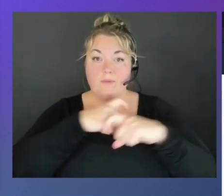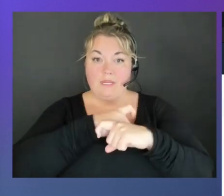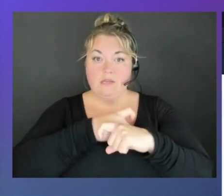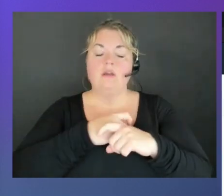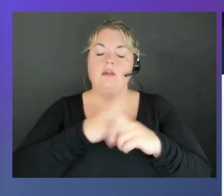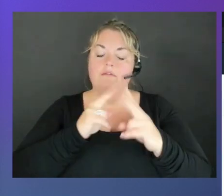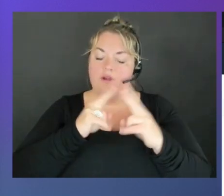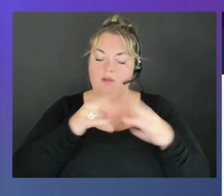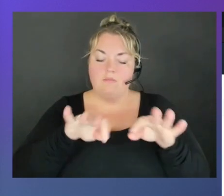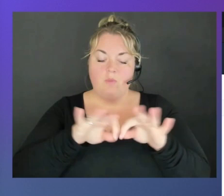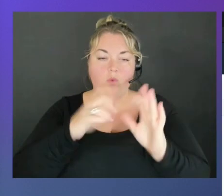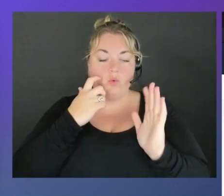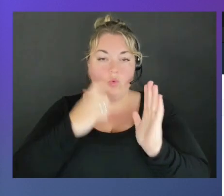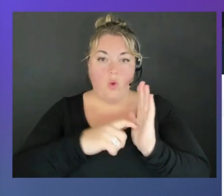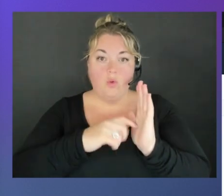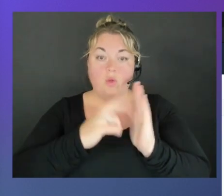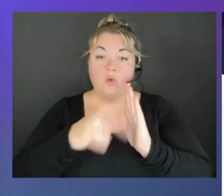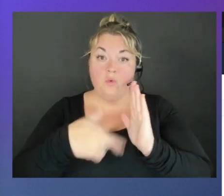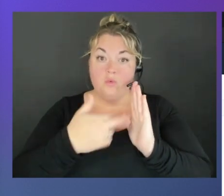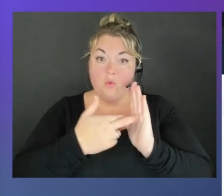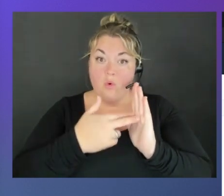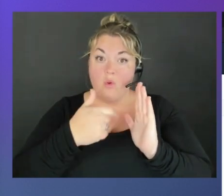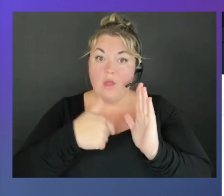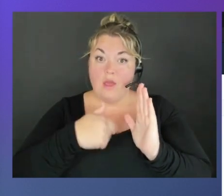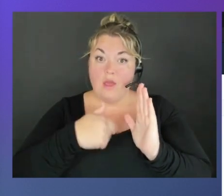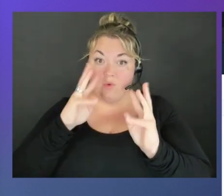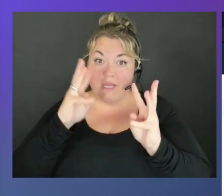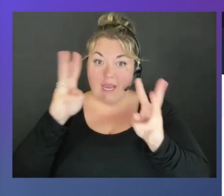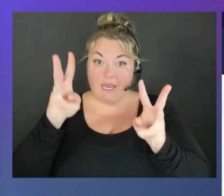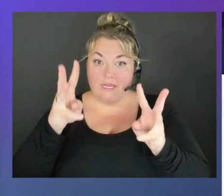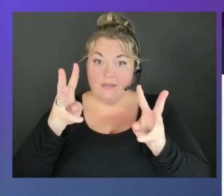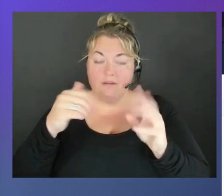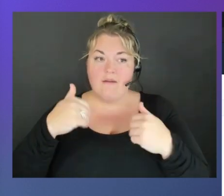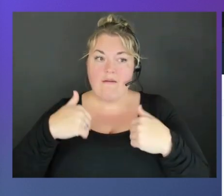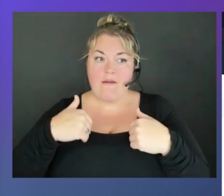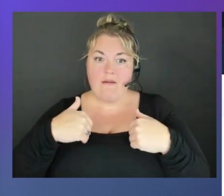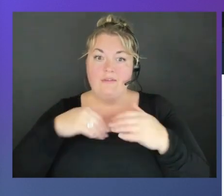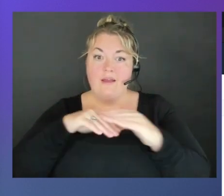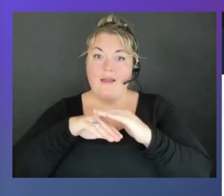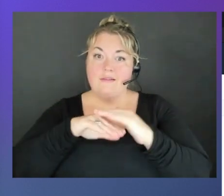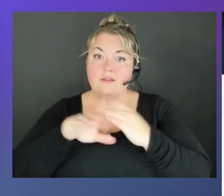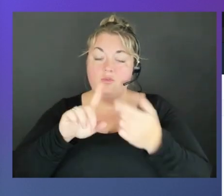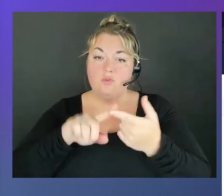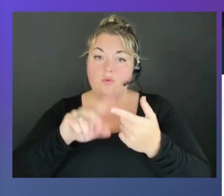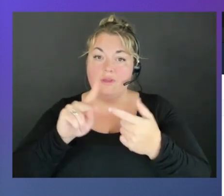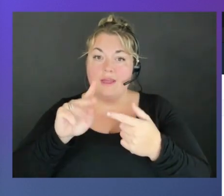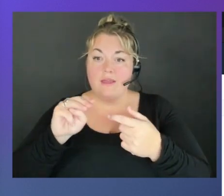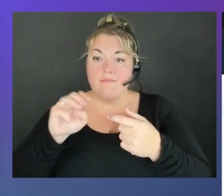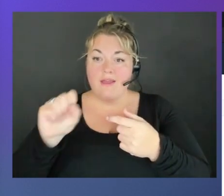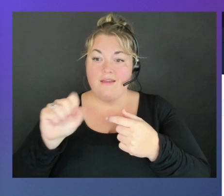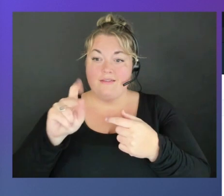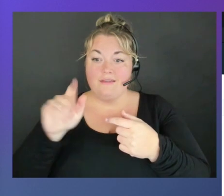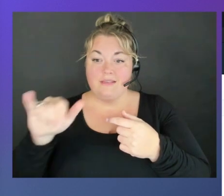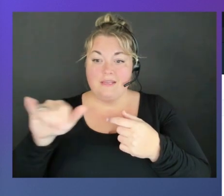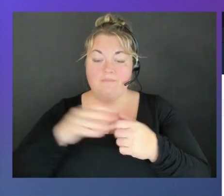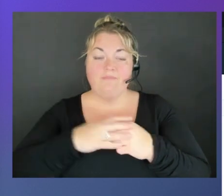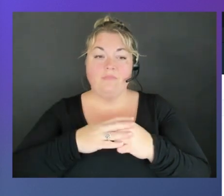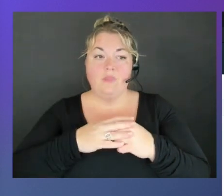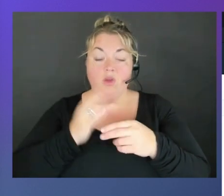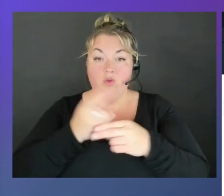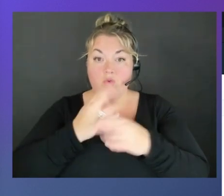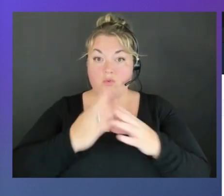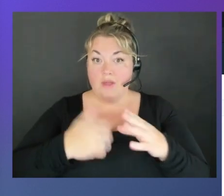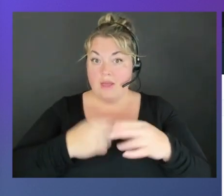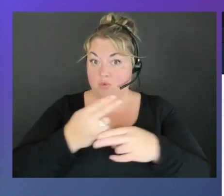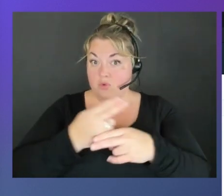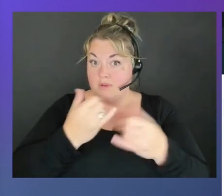note that the role that I have created has access to the KMS key. The user that I'm using right now has